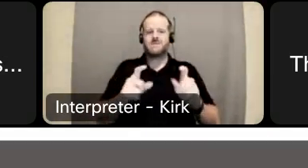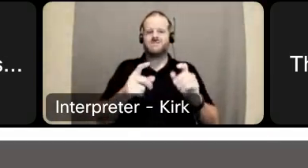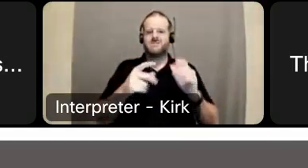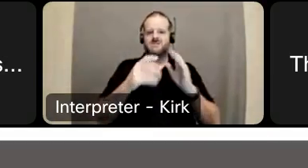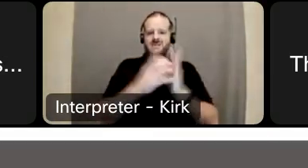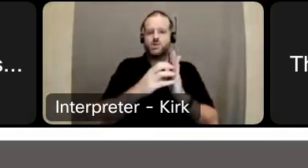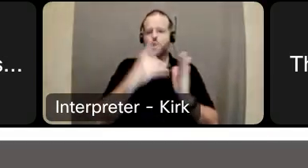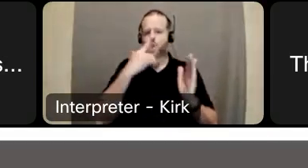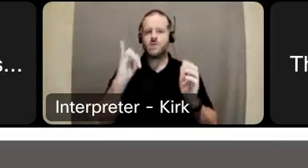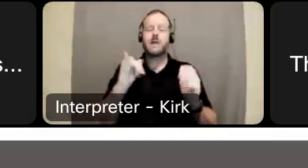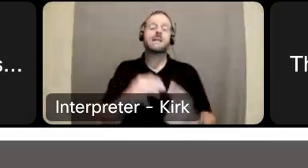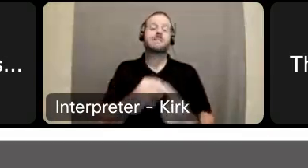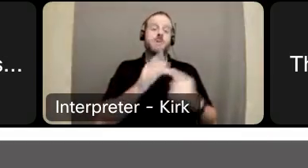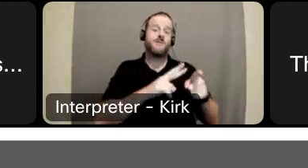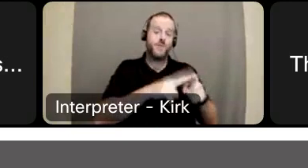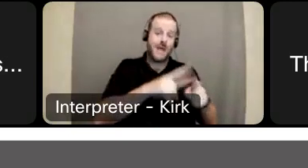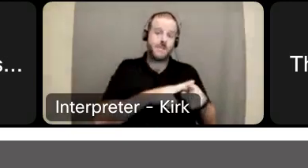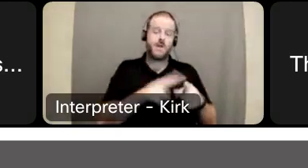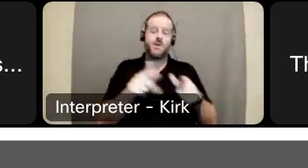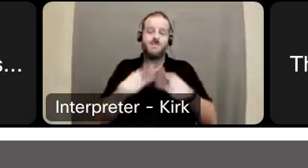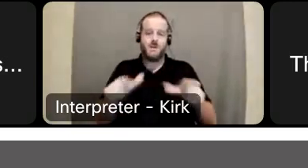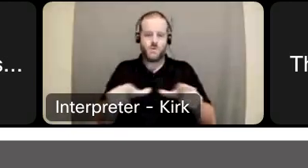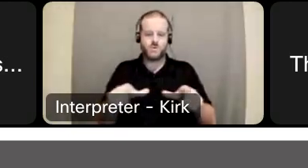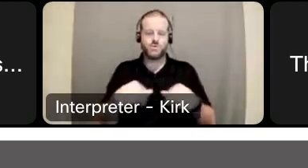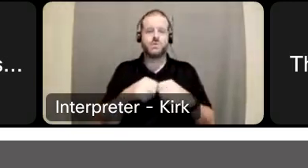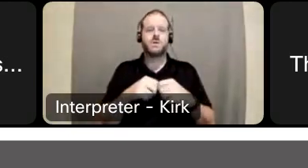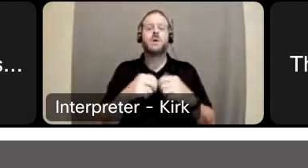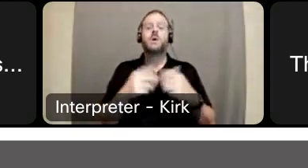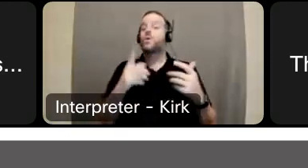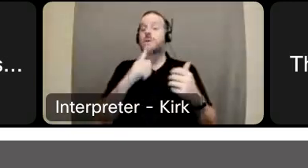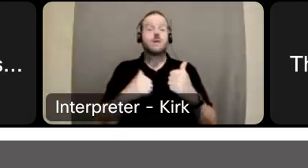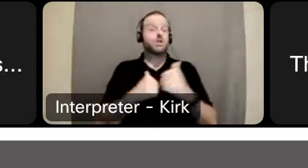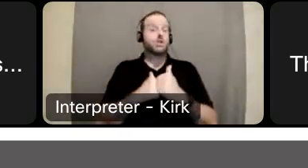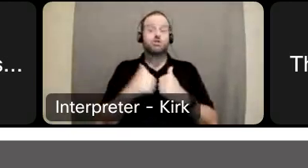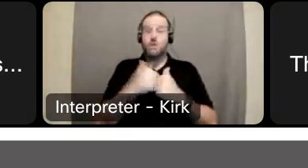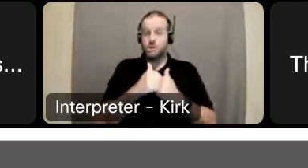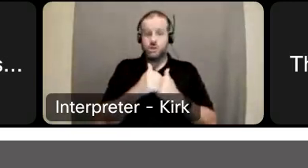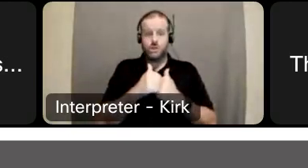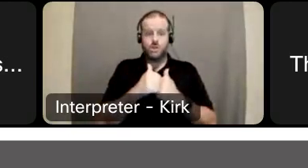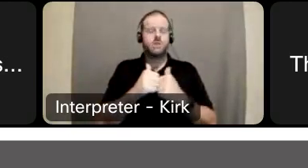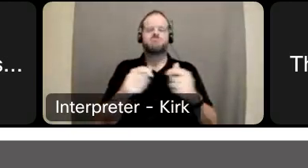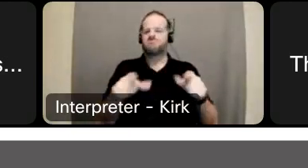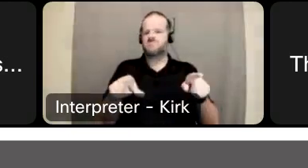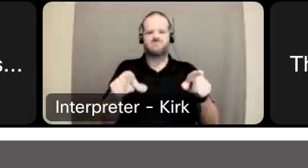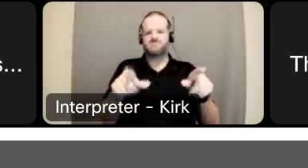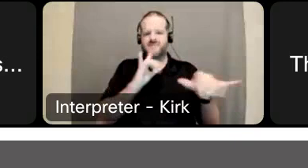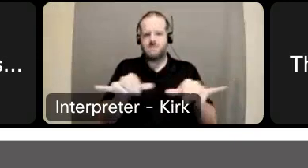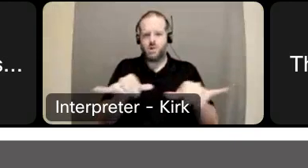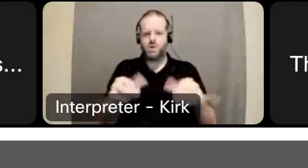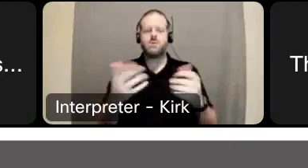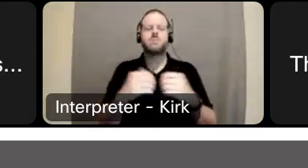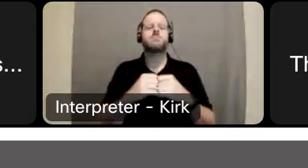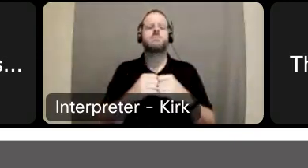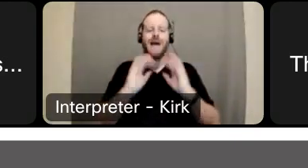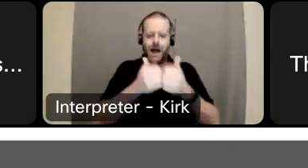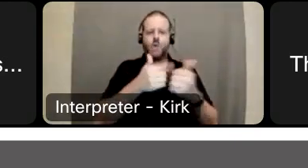for vocabulary and language, the structure of these questions is very similar in how you move